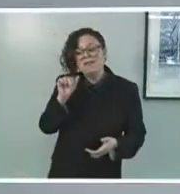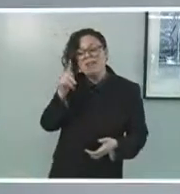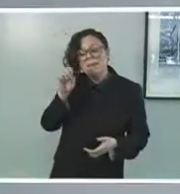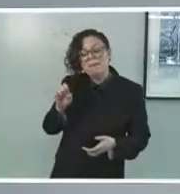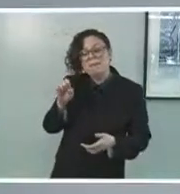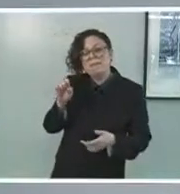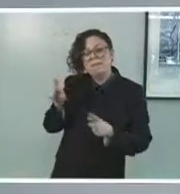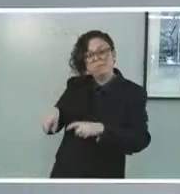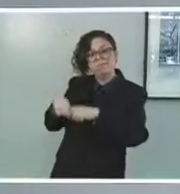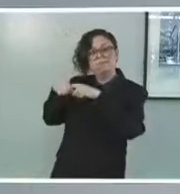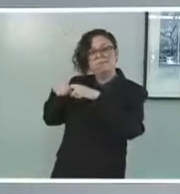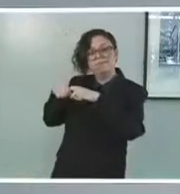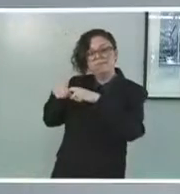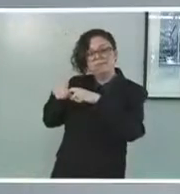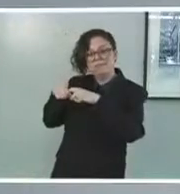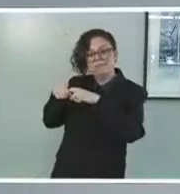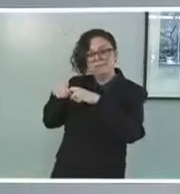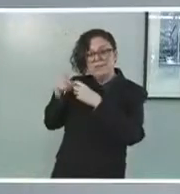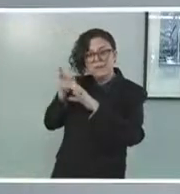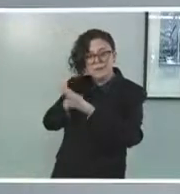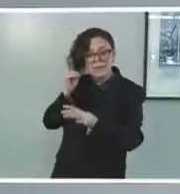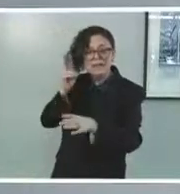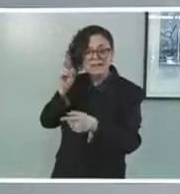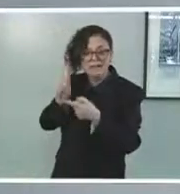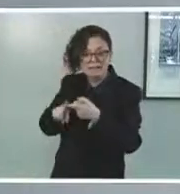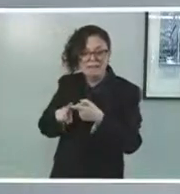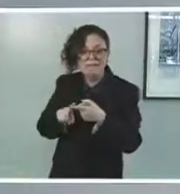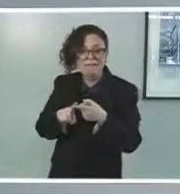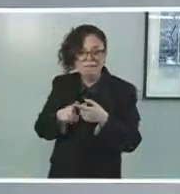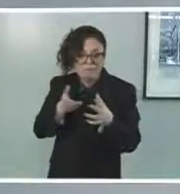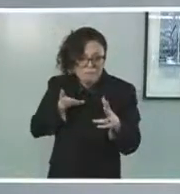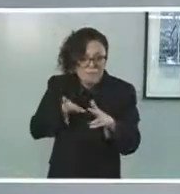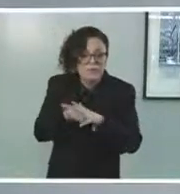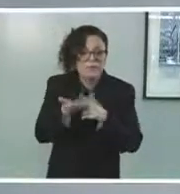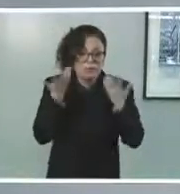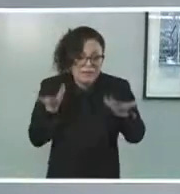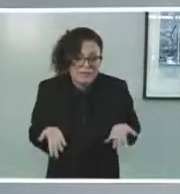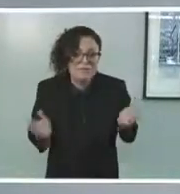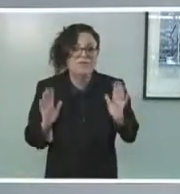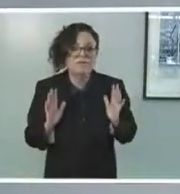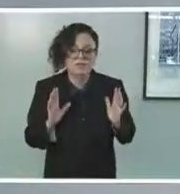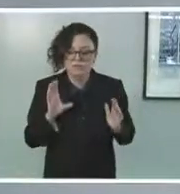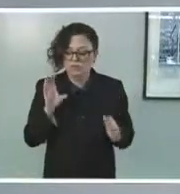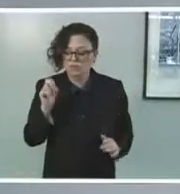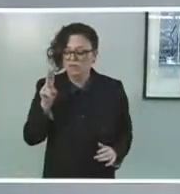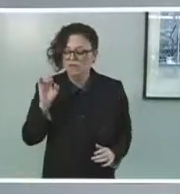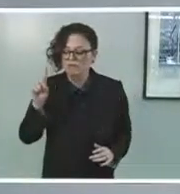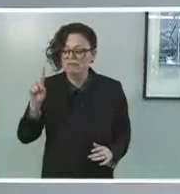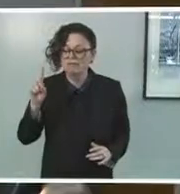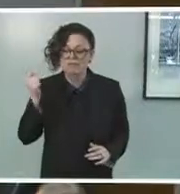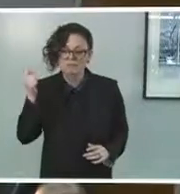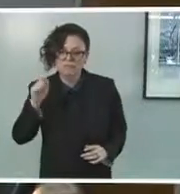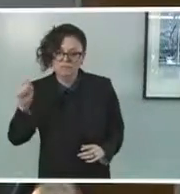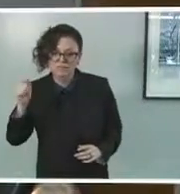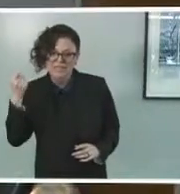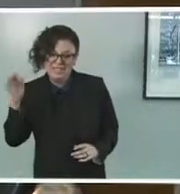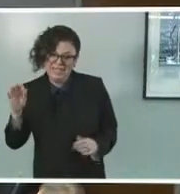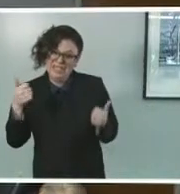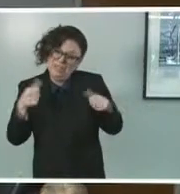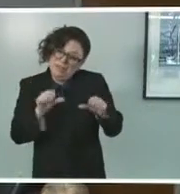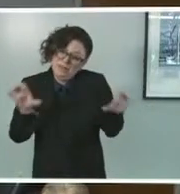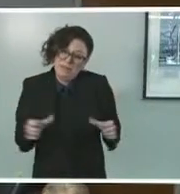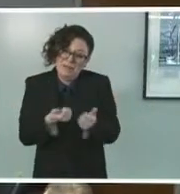ourselves through this. I think that's certainly worth looking into to try and do everything you can to keep your health up. But